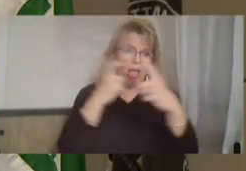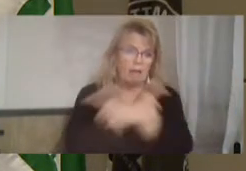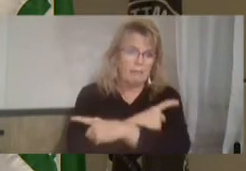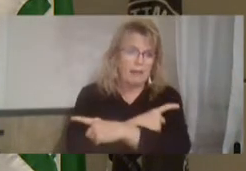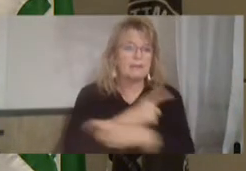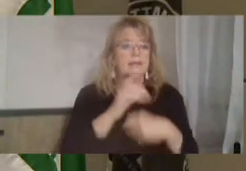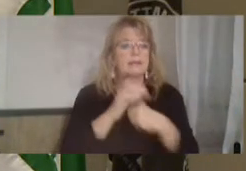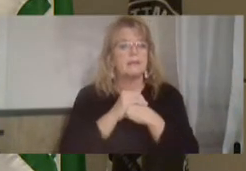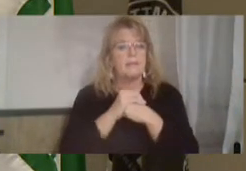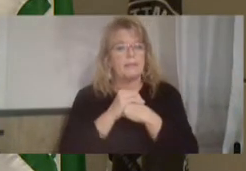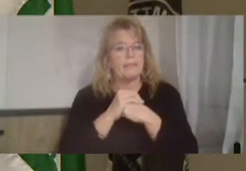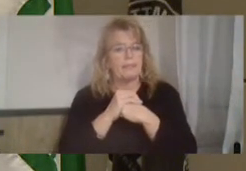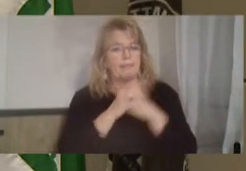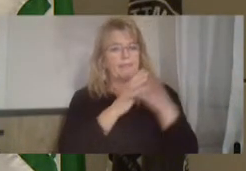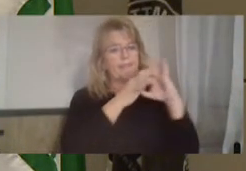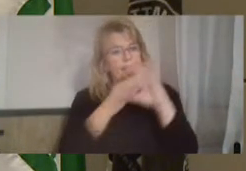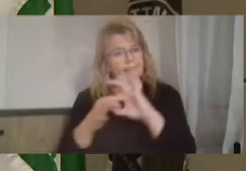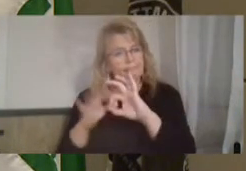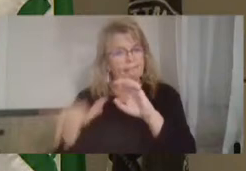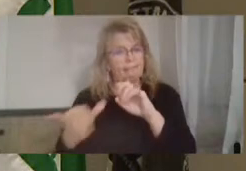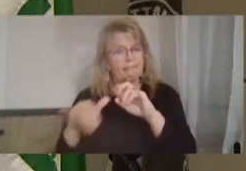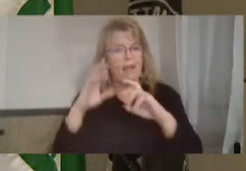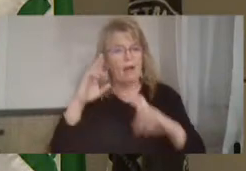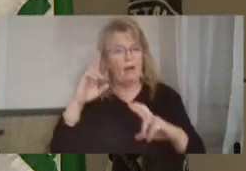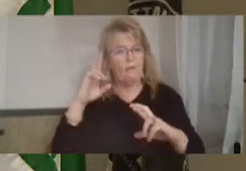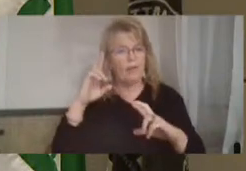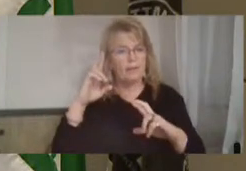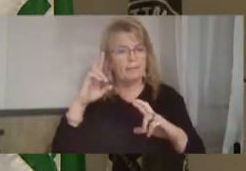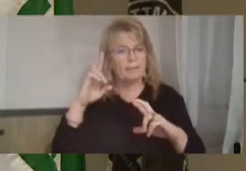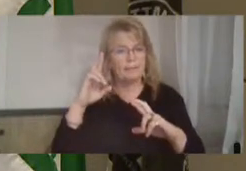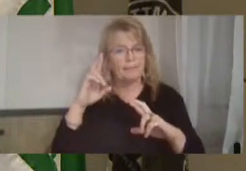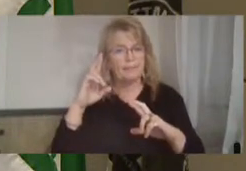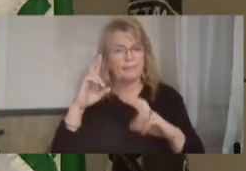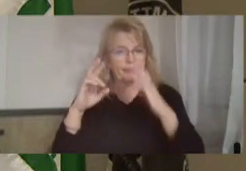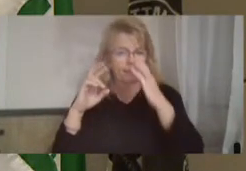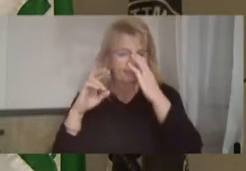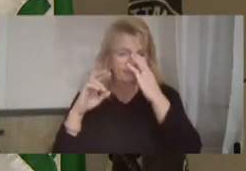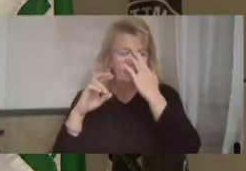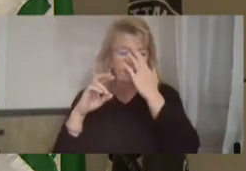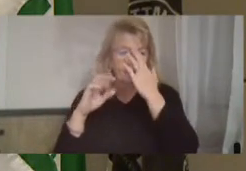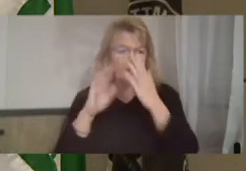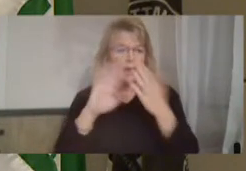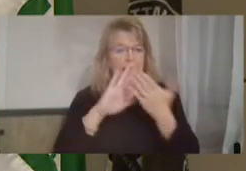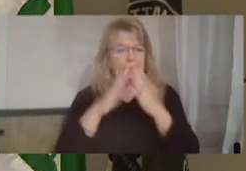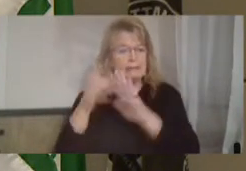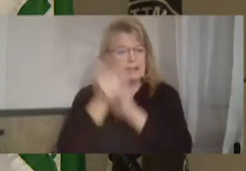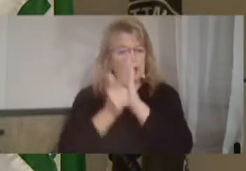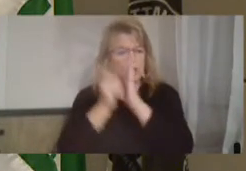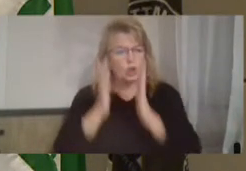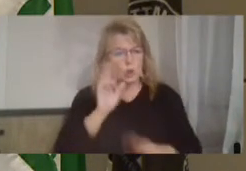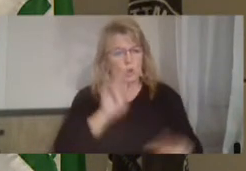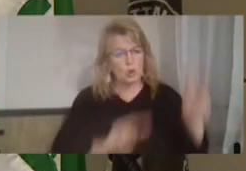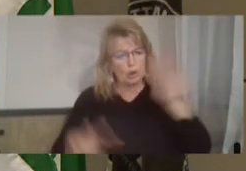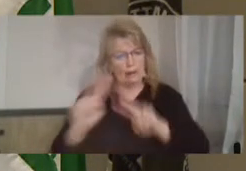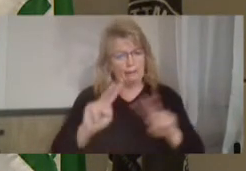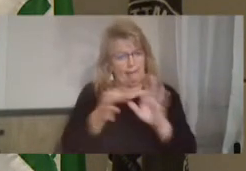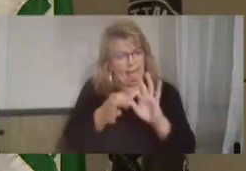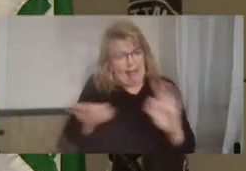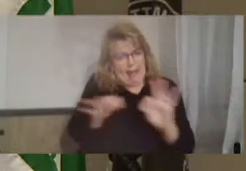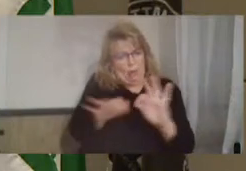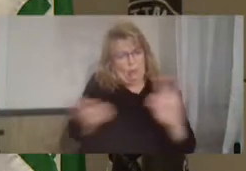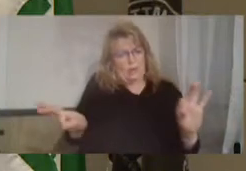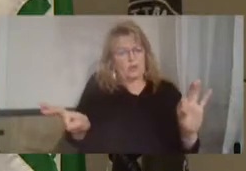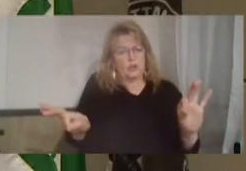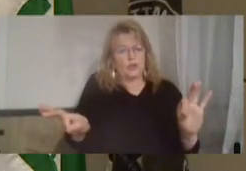that, hopefully there is, the city attorney is taking a look at the language